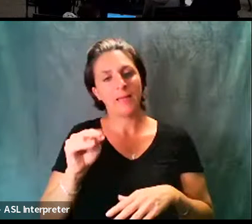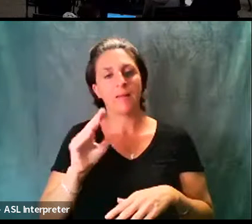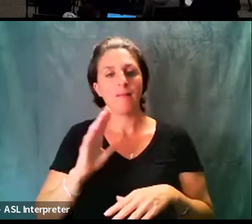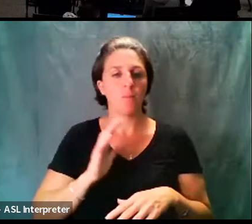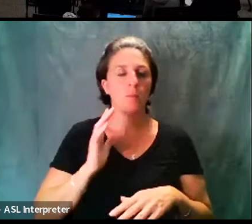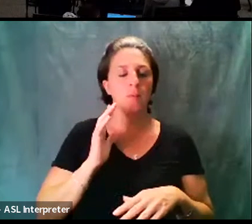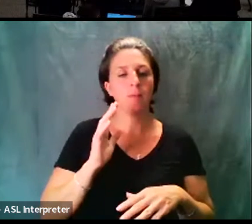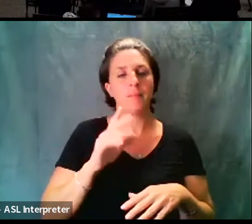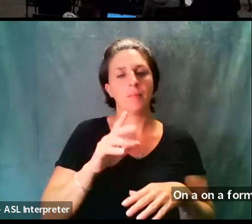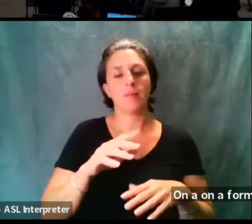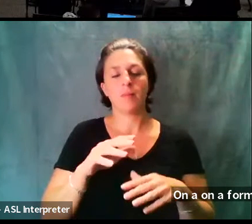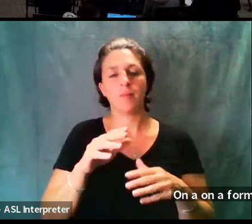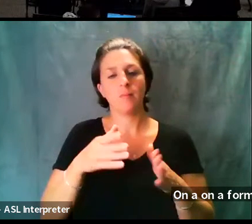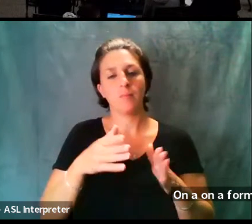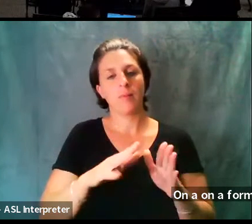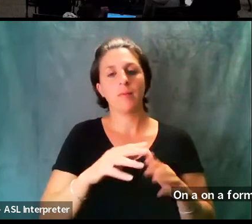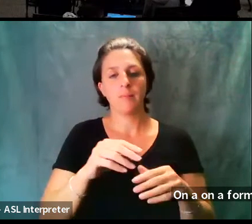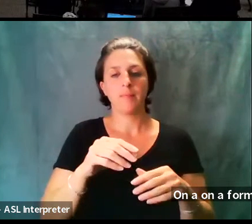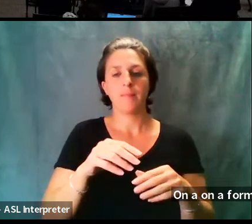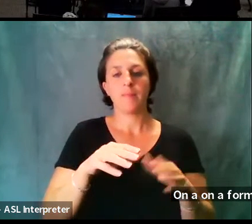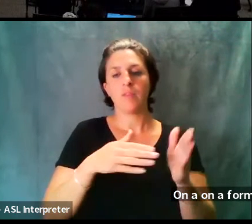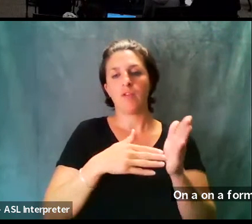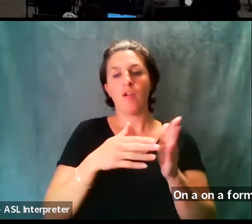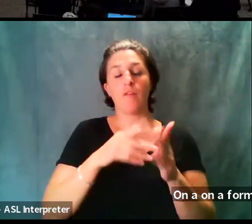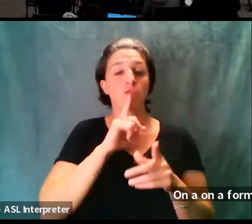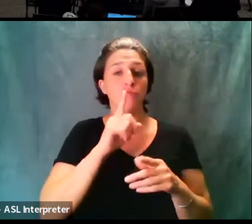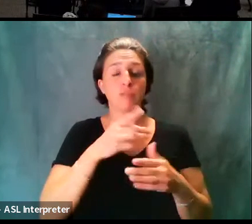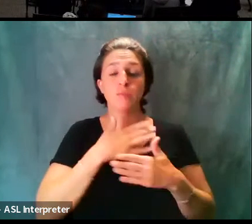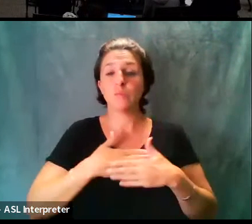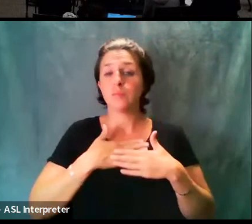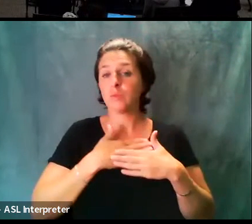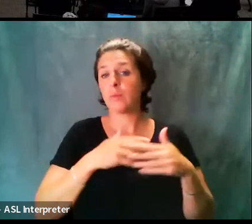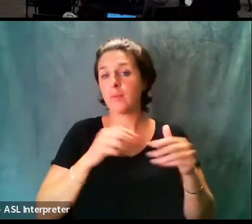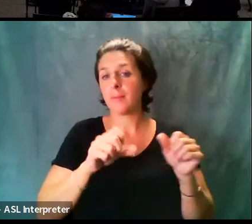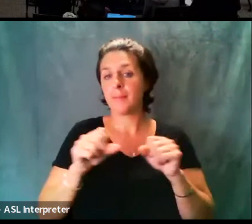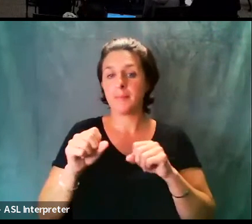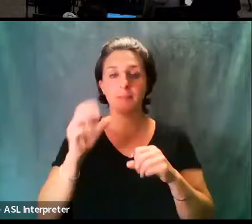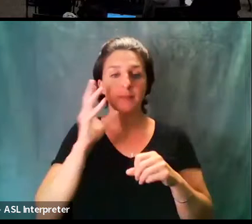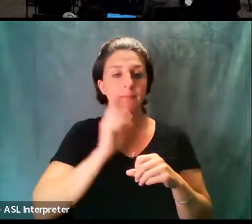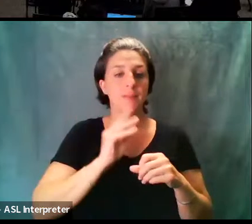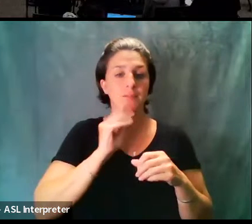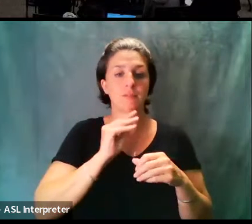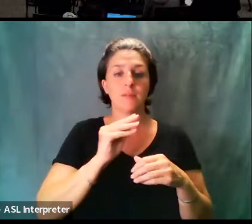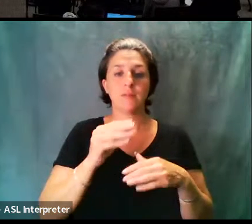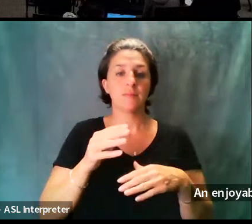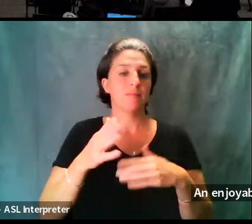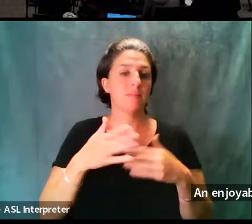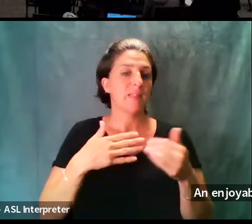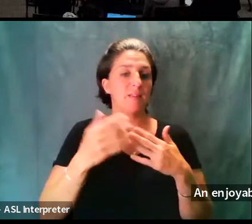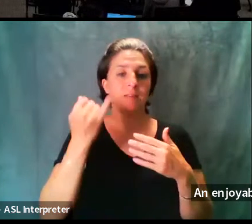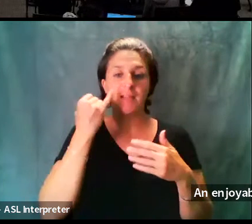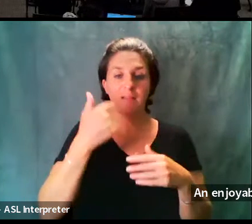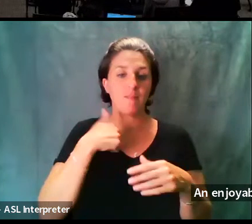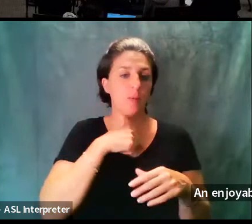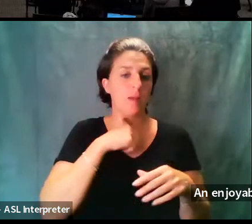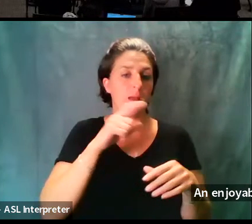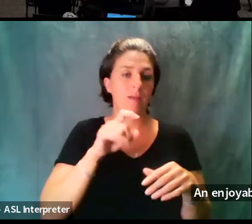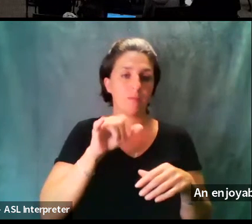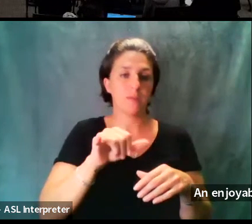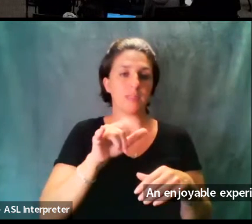often an enjoyable experience, even if we do have to stay late at night.